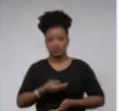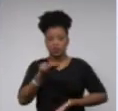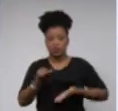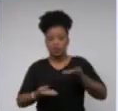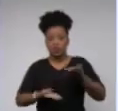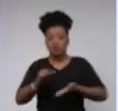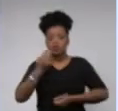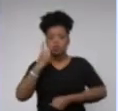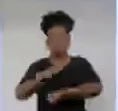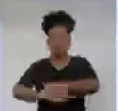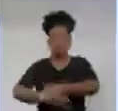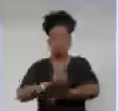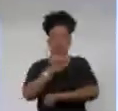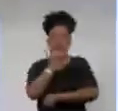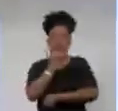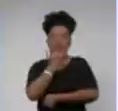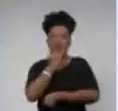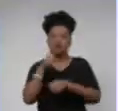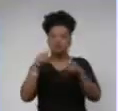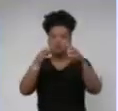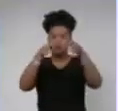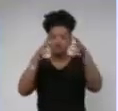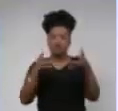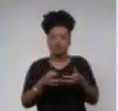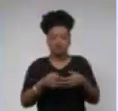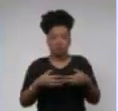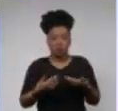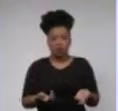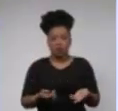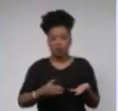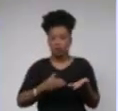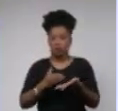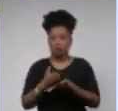of the worst affected countries by the pandemic, with